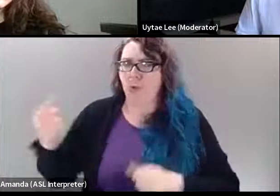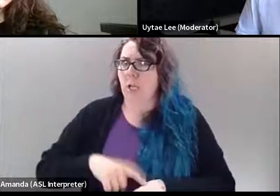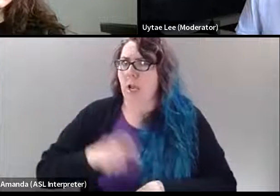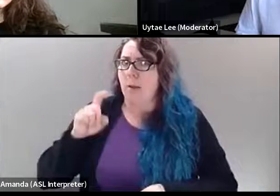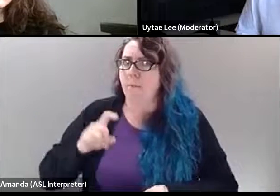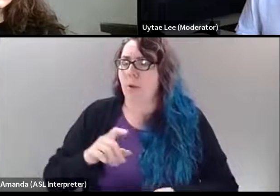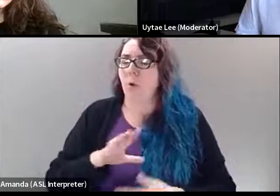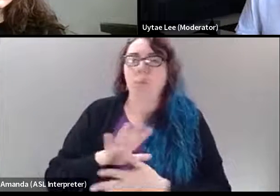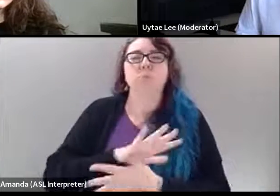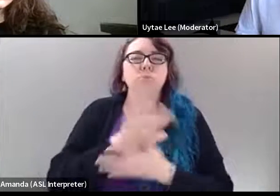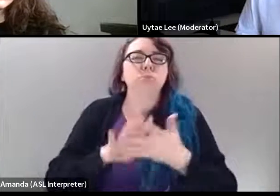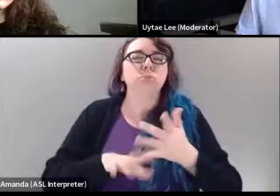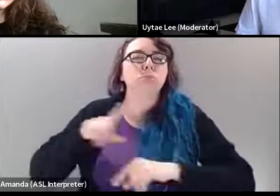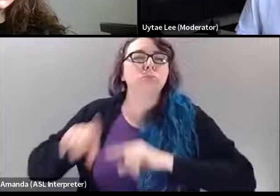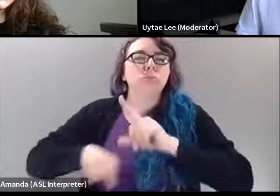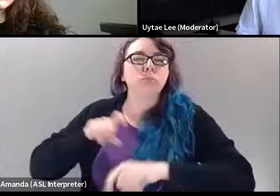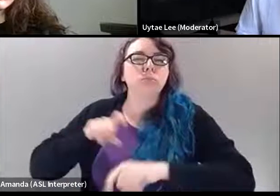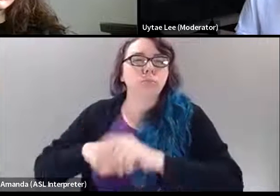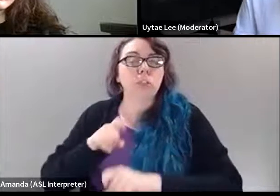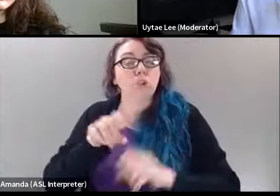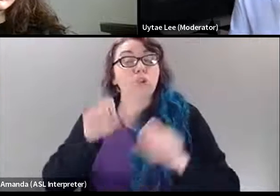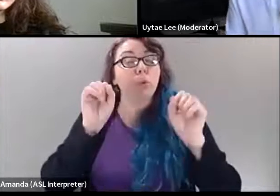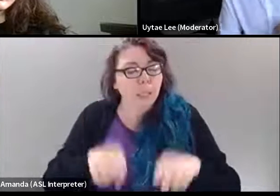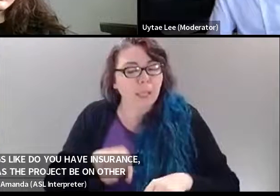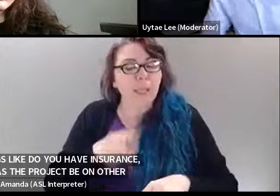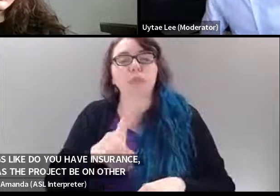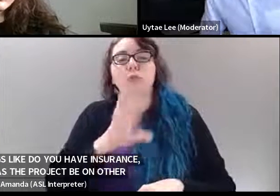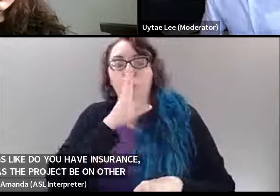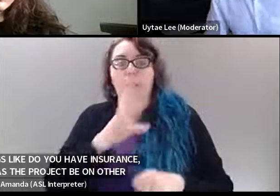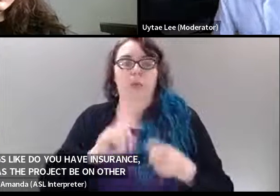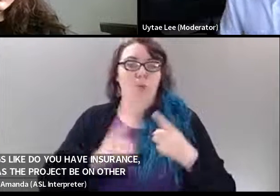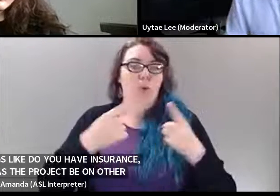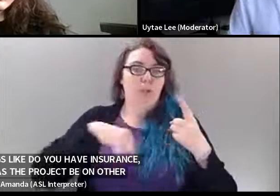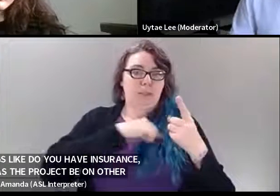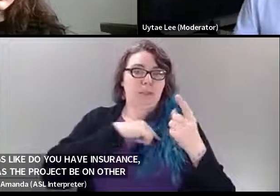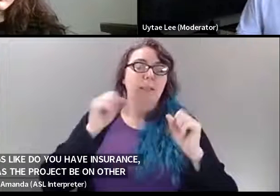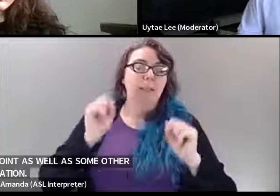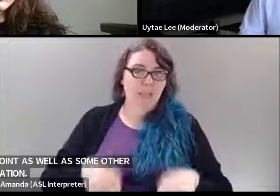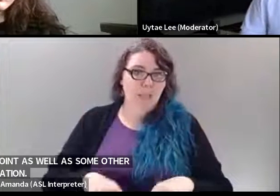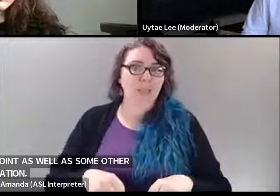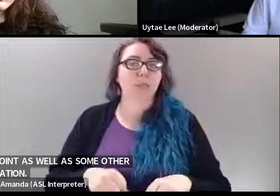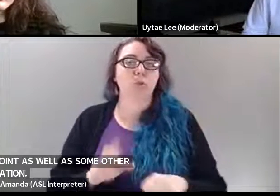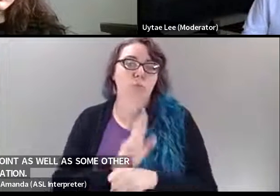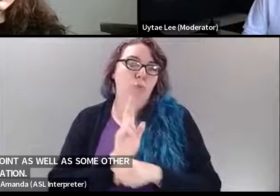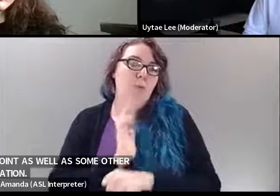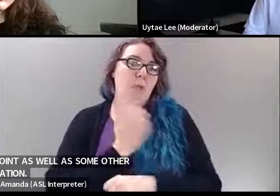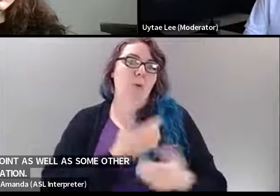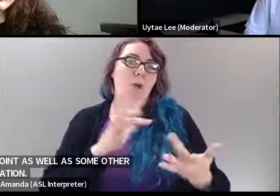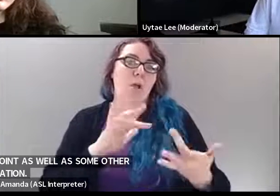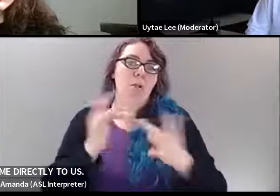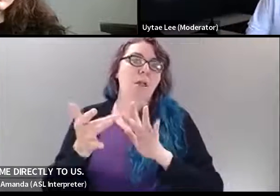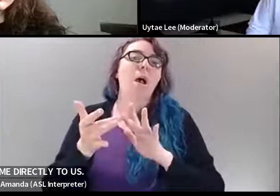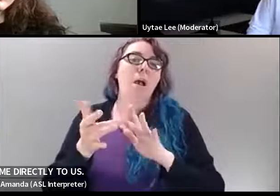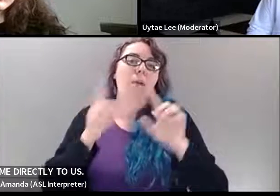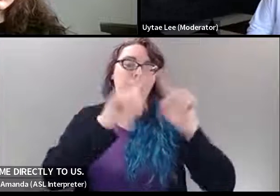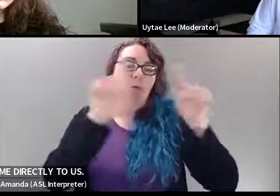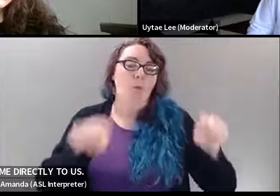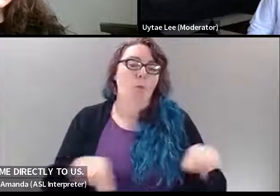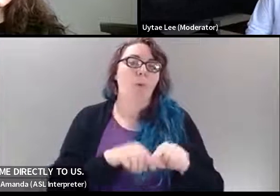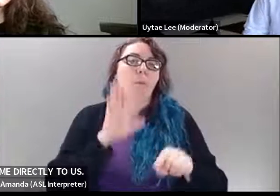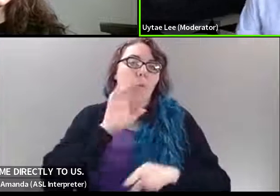yes, you can come directly to us. The best way is through the online portal where there's some specific questions that they'll want to know.